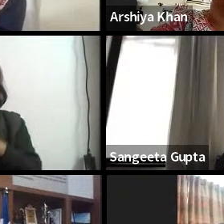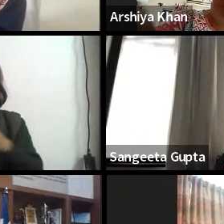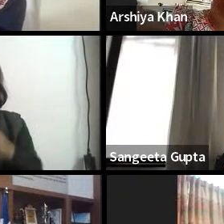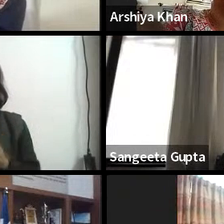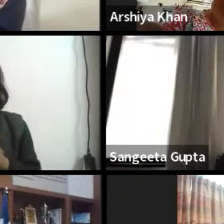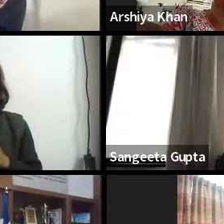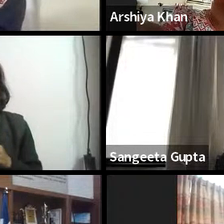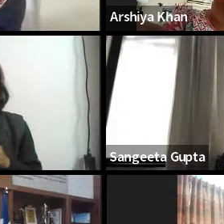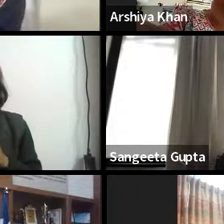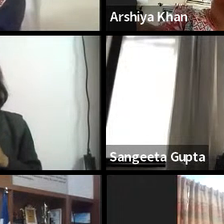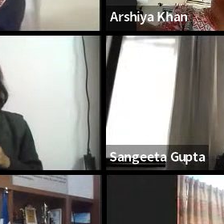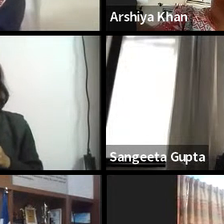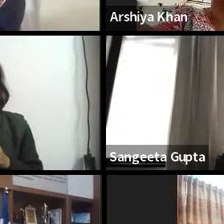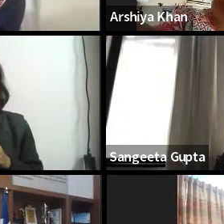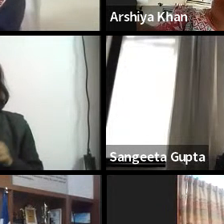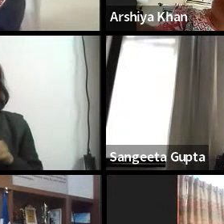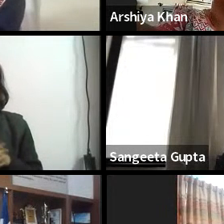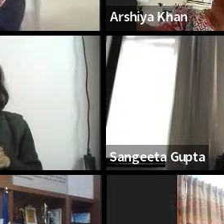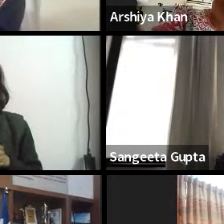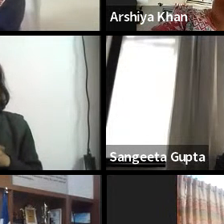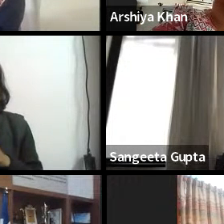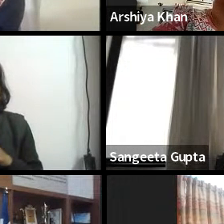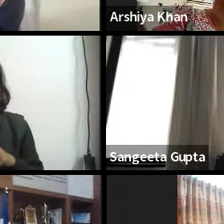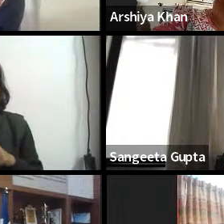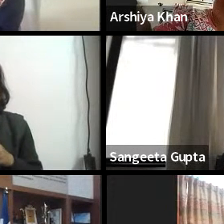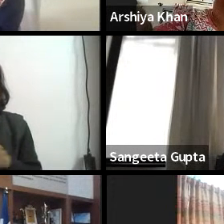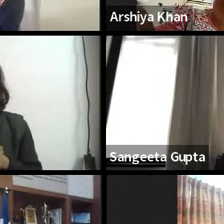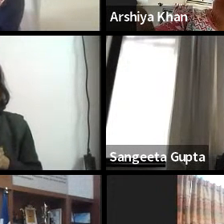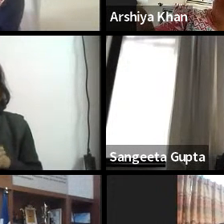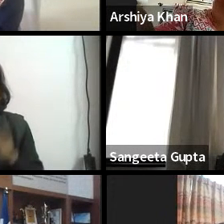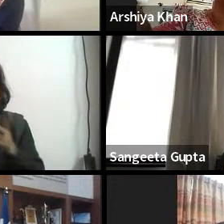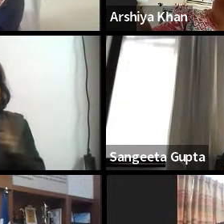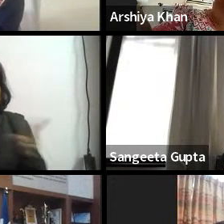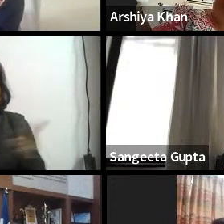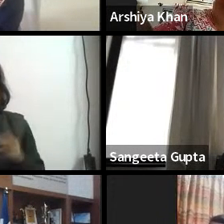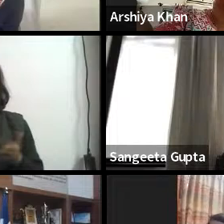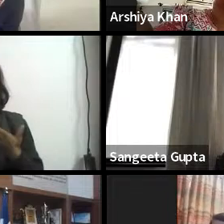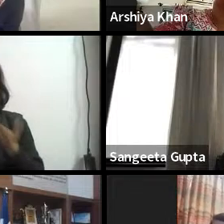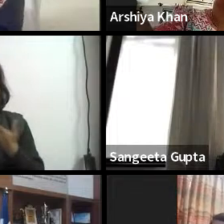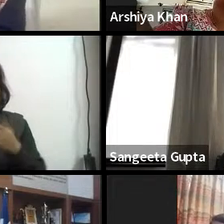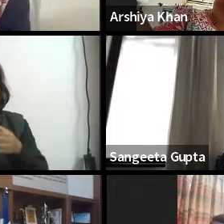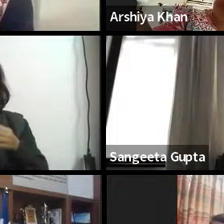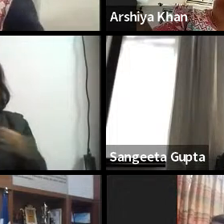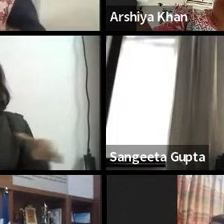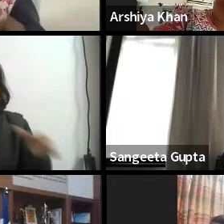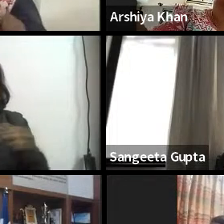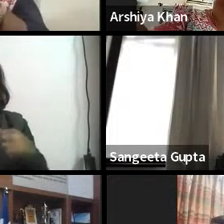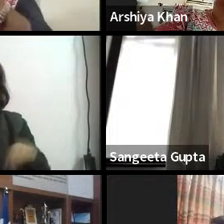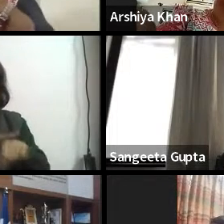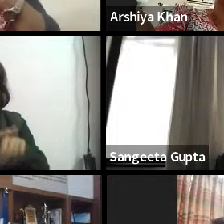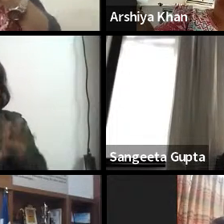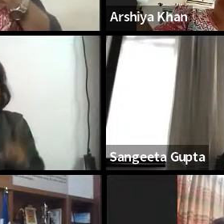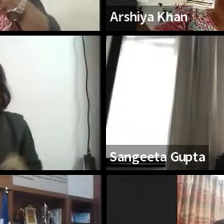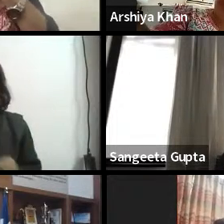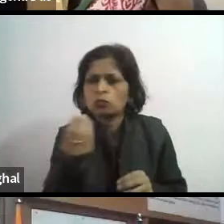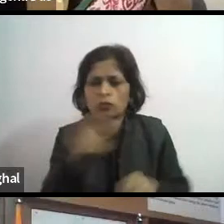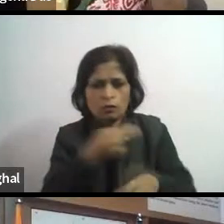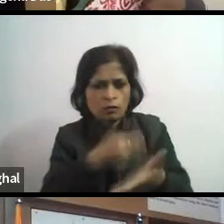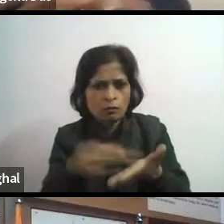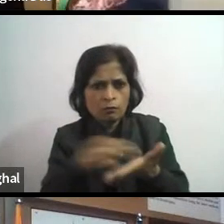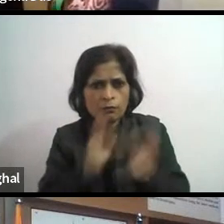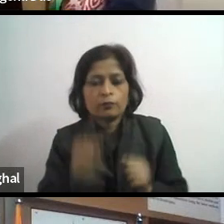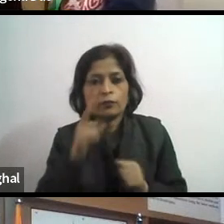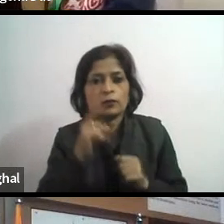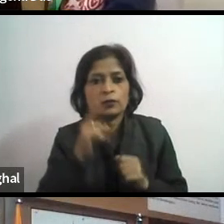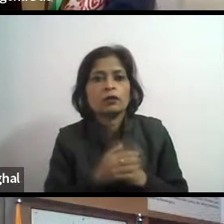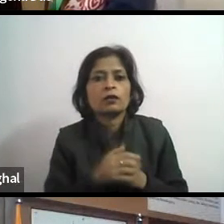Professor Ami Upadhyay is member of numerous academic committees. Just to name a few, she's a member of